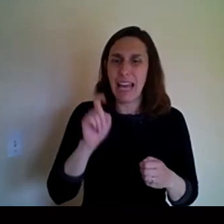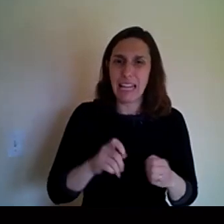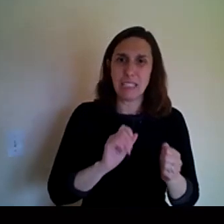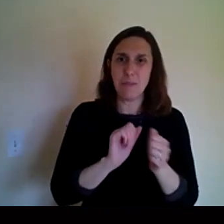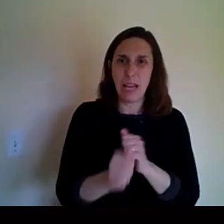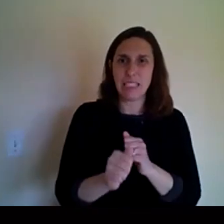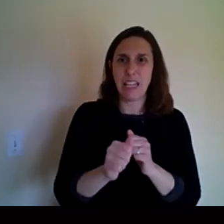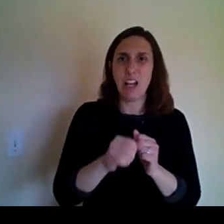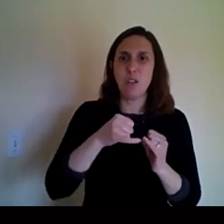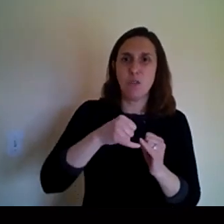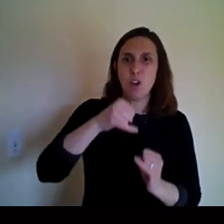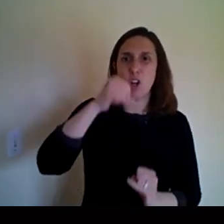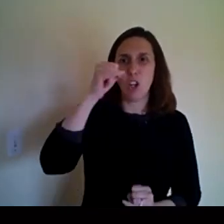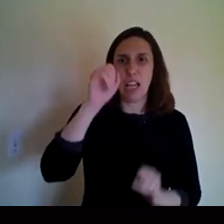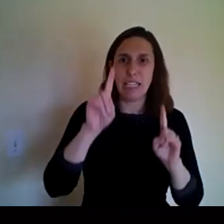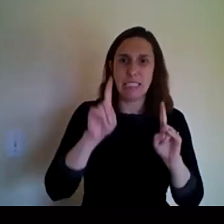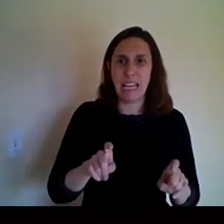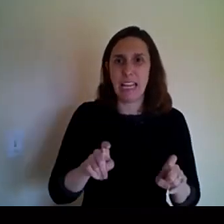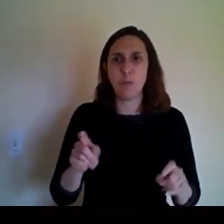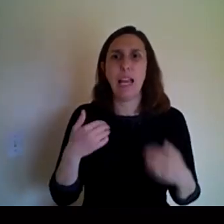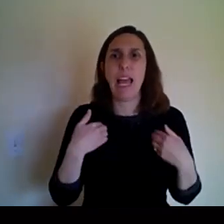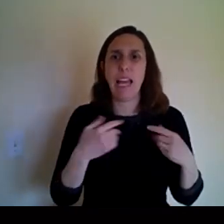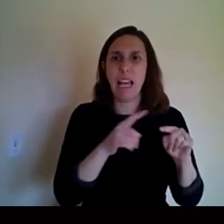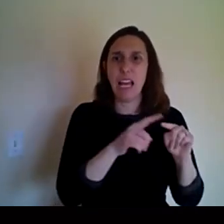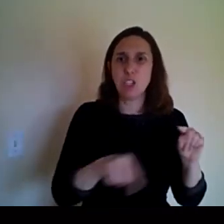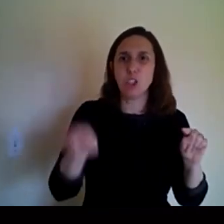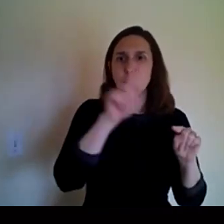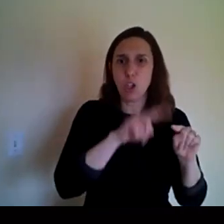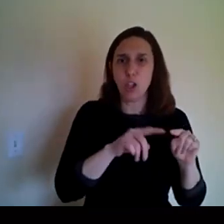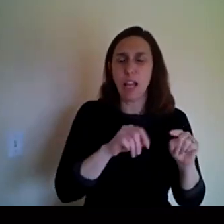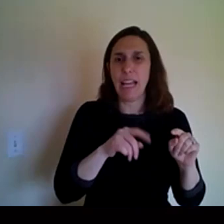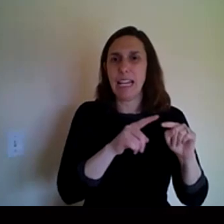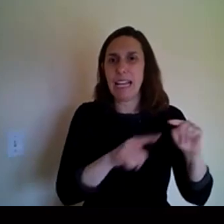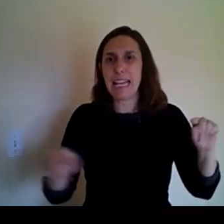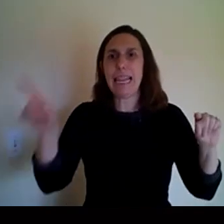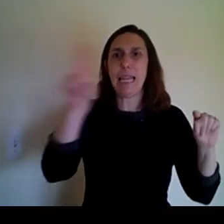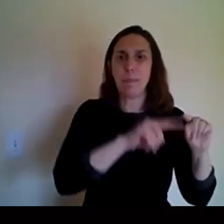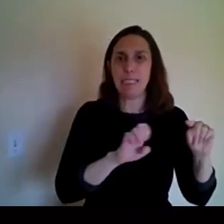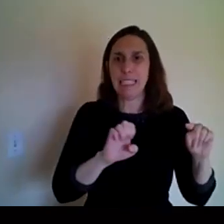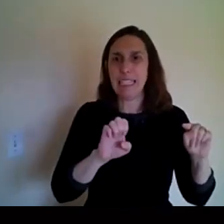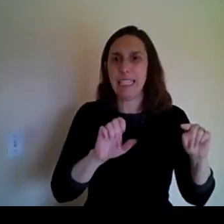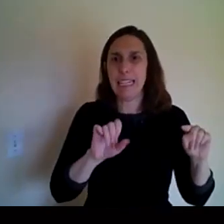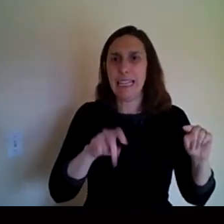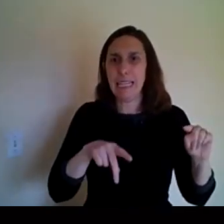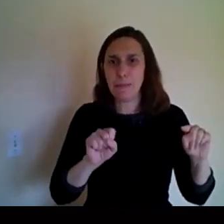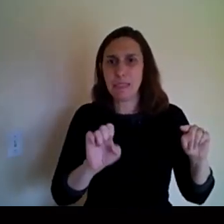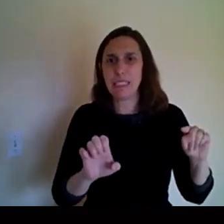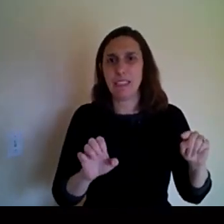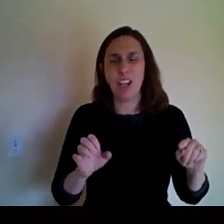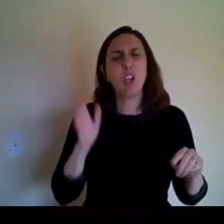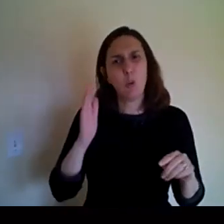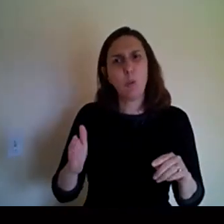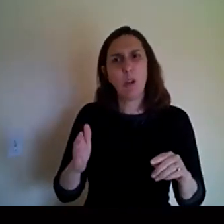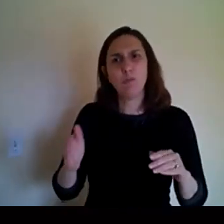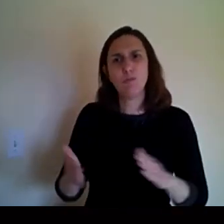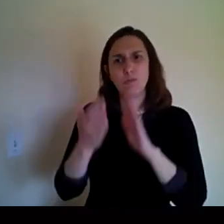threw out things like circles and ellipses, which we'll learn to deal with. Later on, when you're in pre-calc,